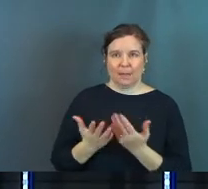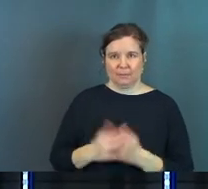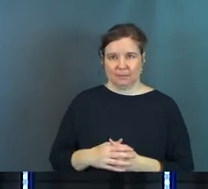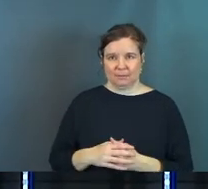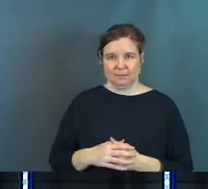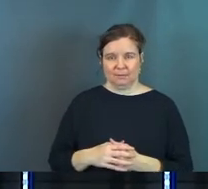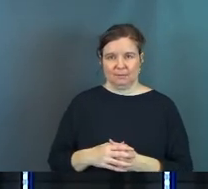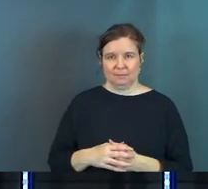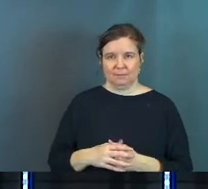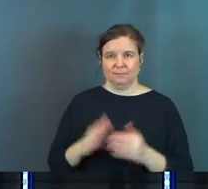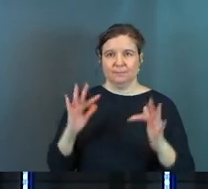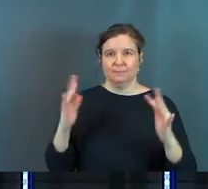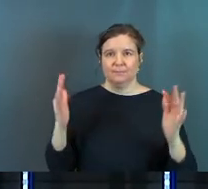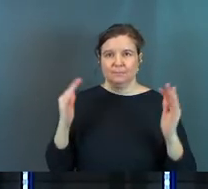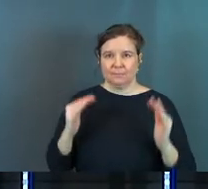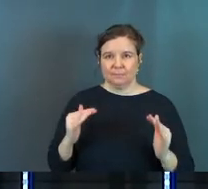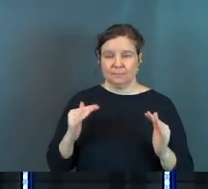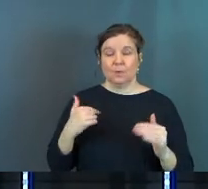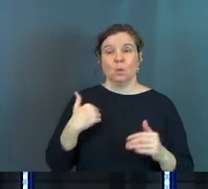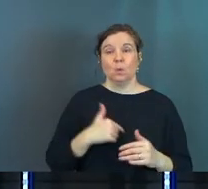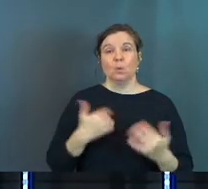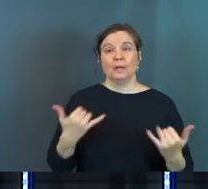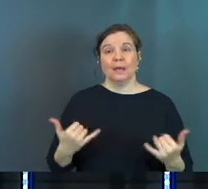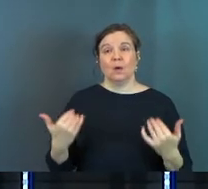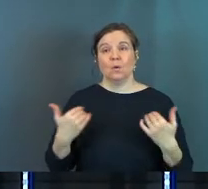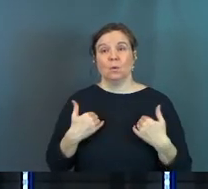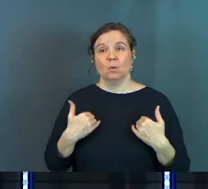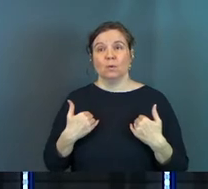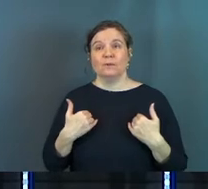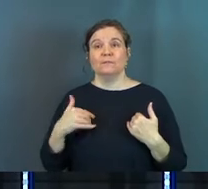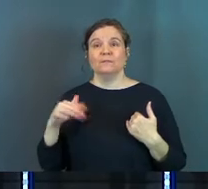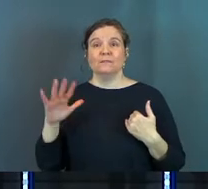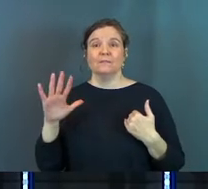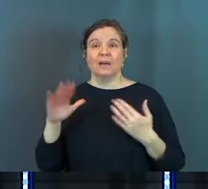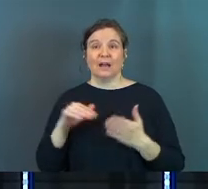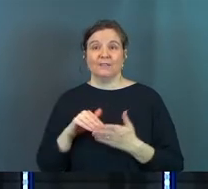Next slide. We now have